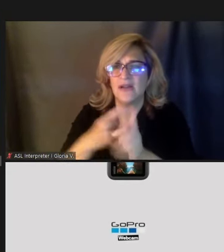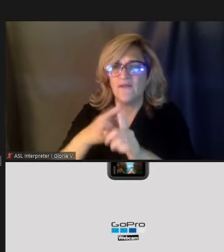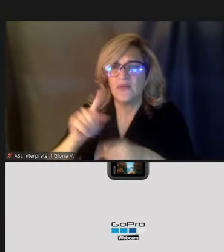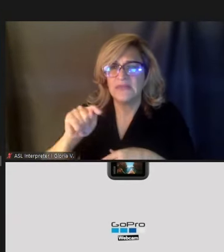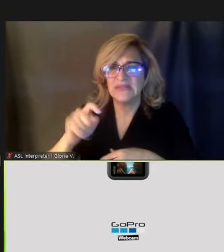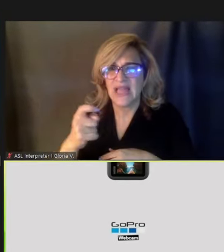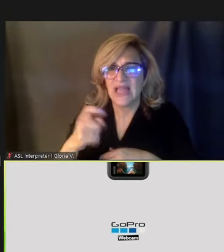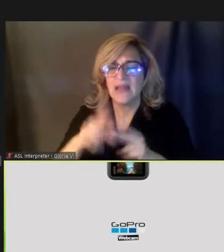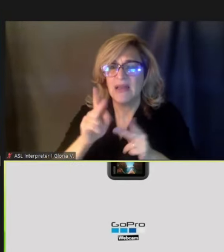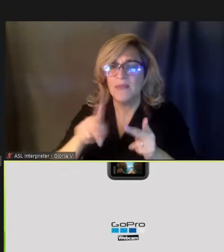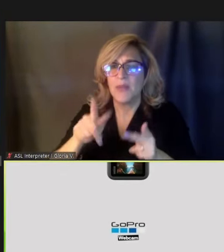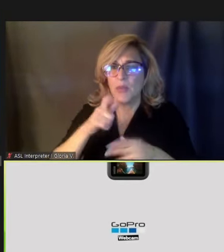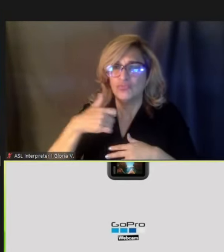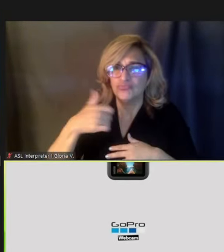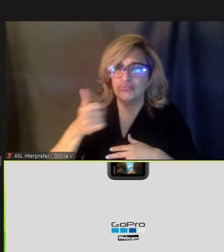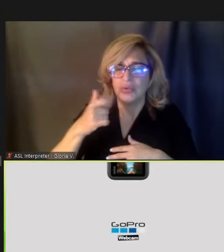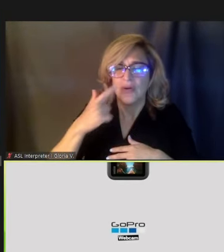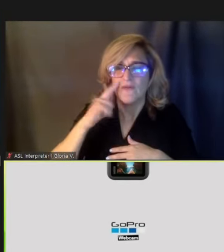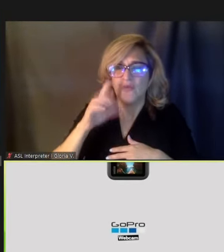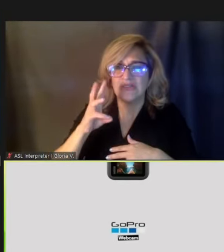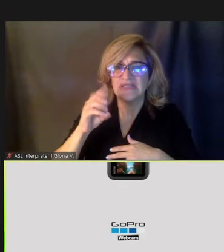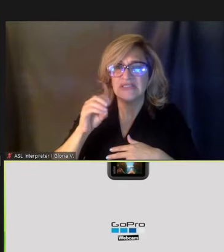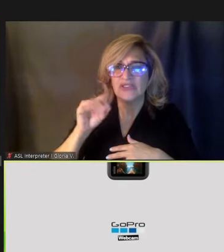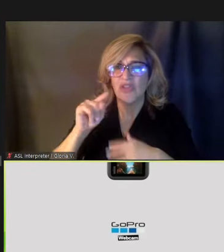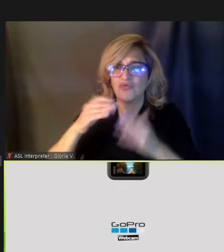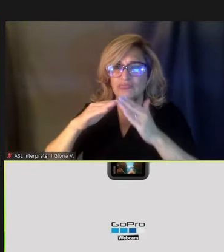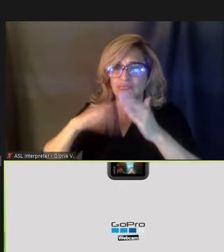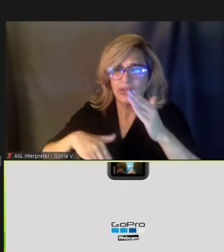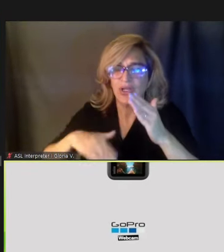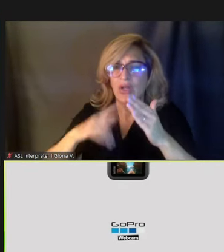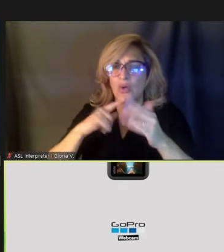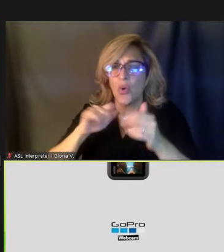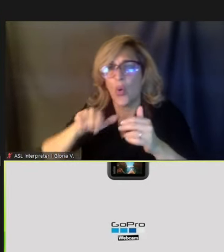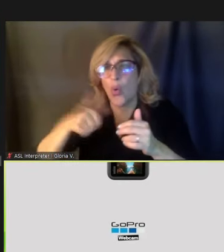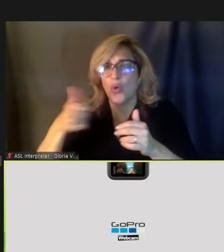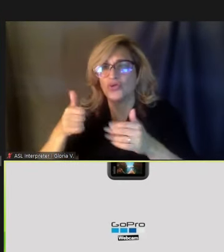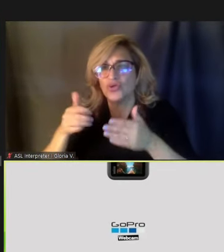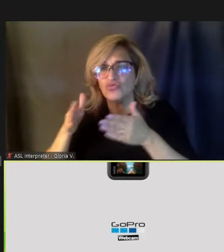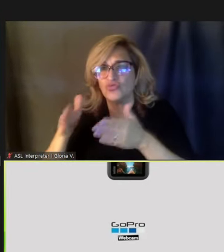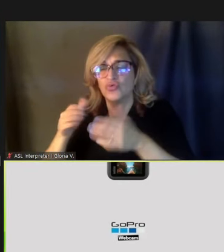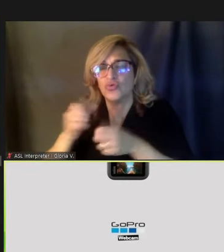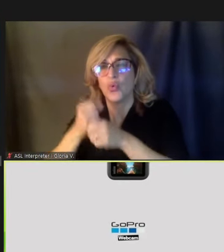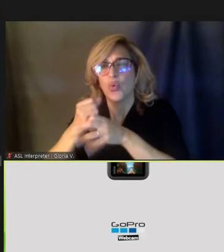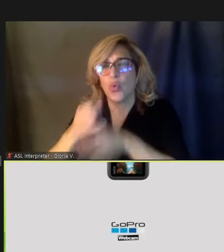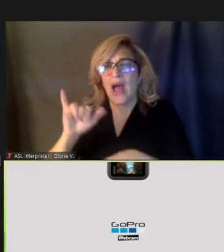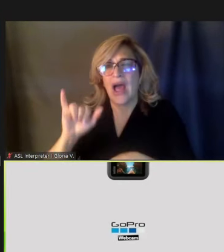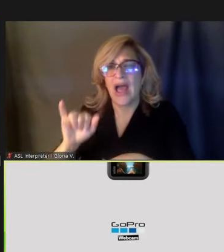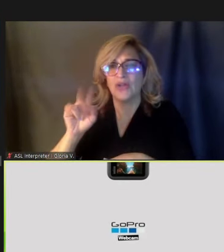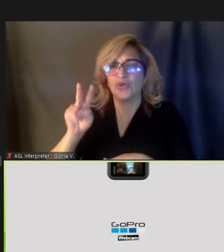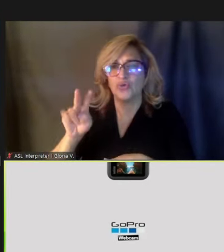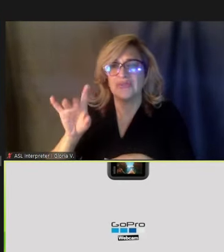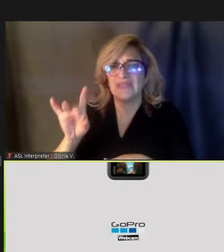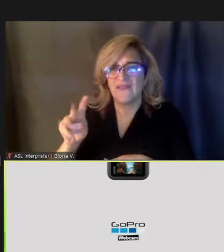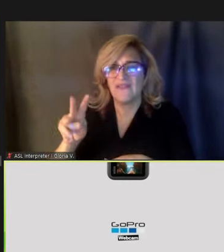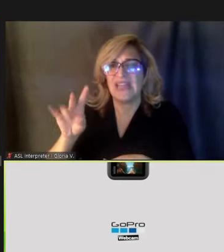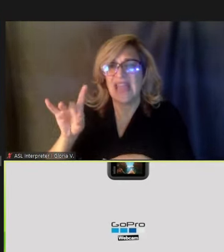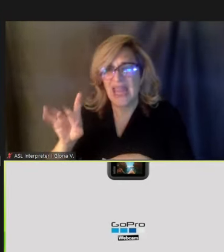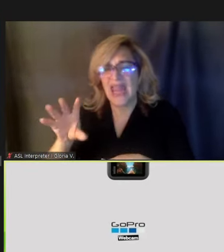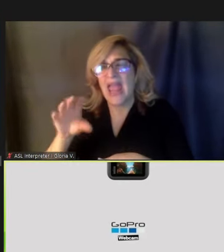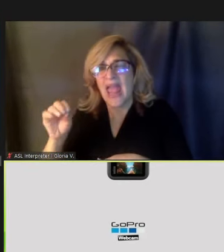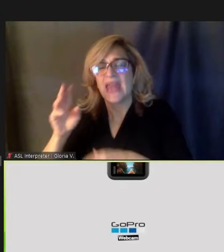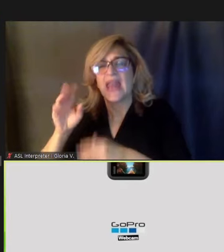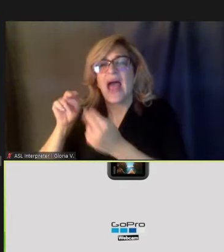charge, people commuting north to 60th Street will take alternate routes, clogging the I-278 and highways on the east and west side. We don't need